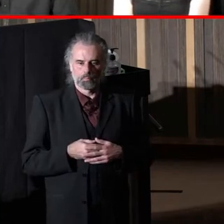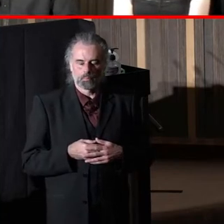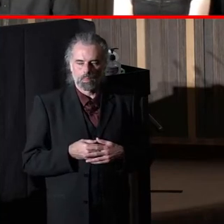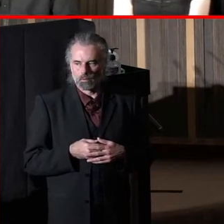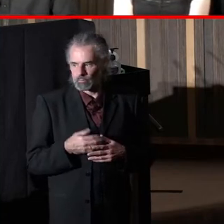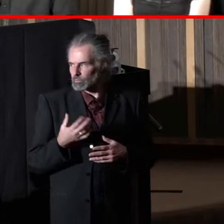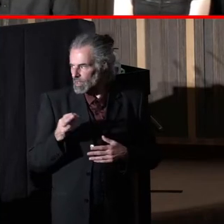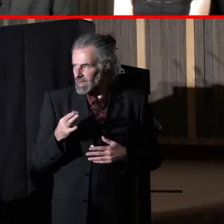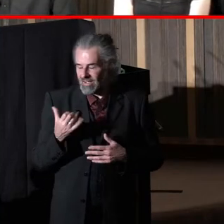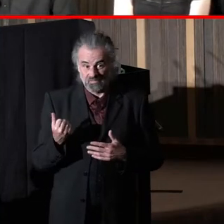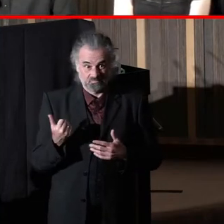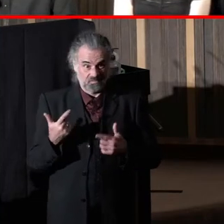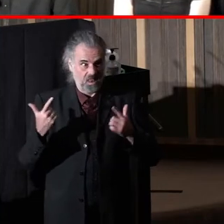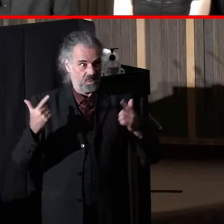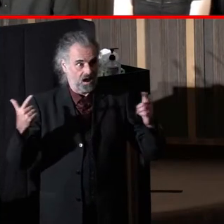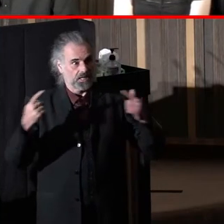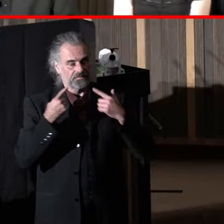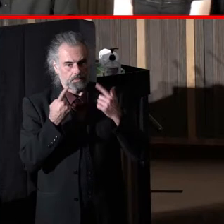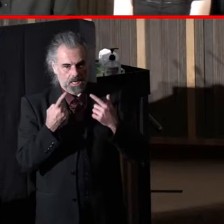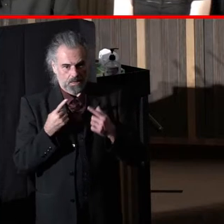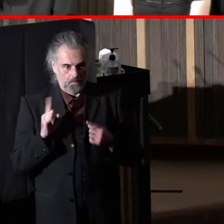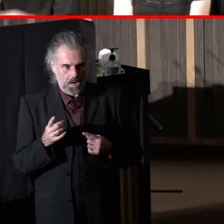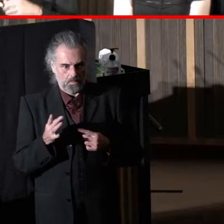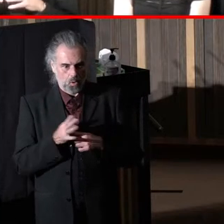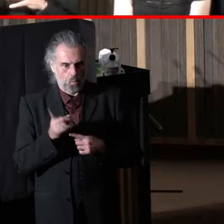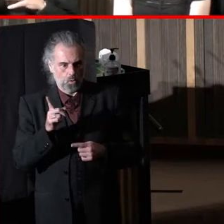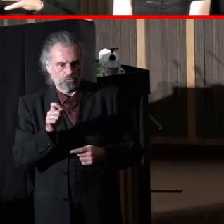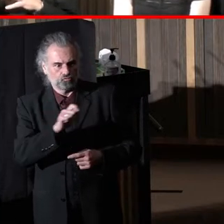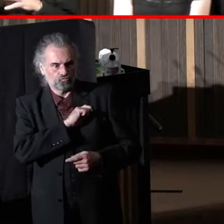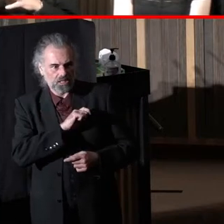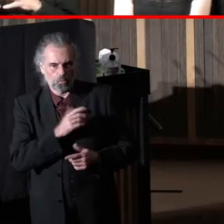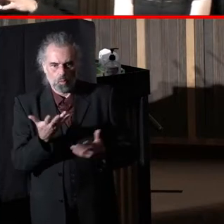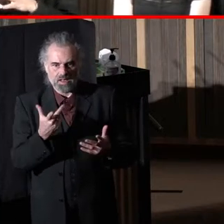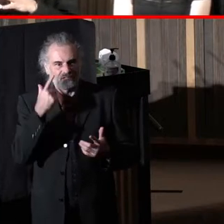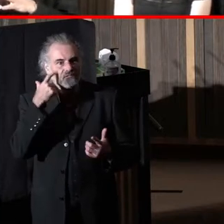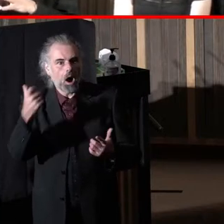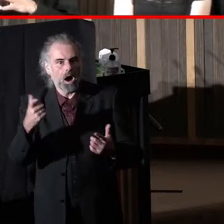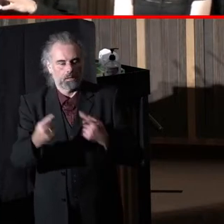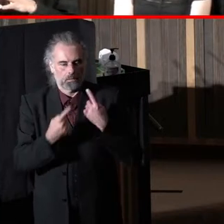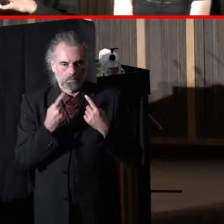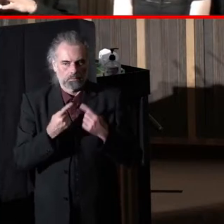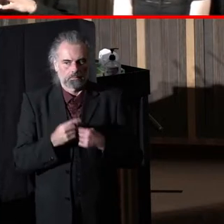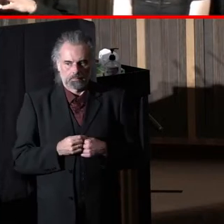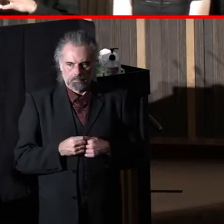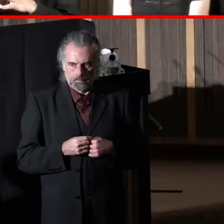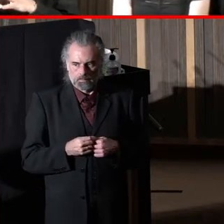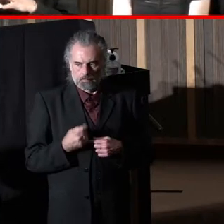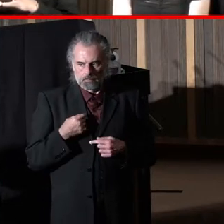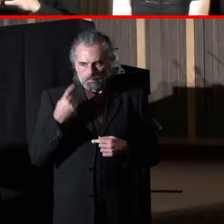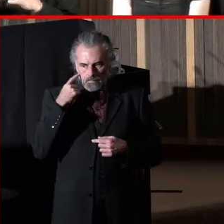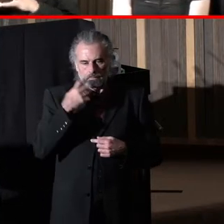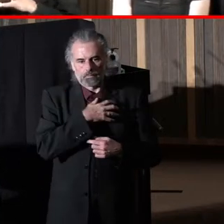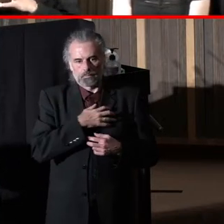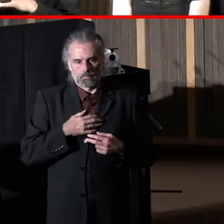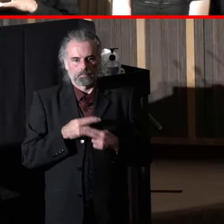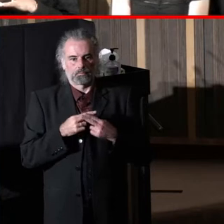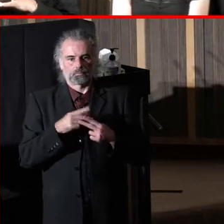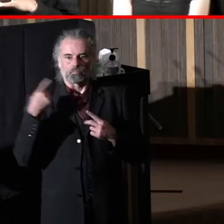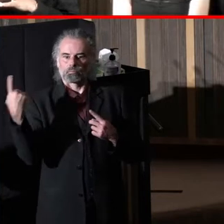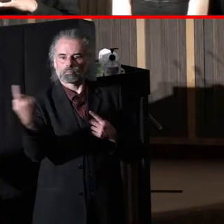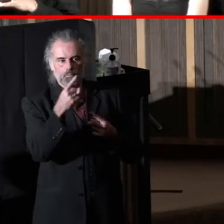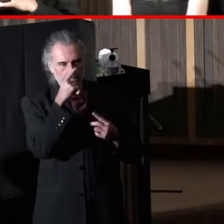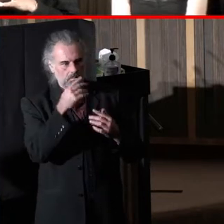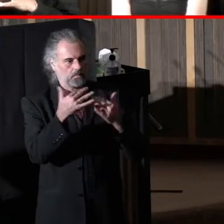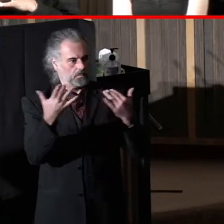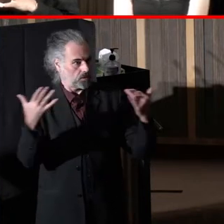information, but the key point is, what would you trust? Where would you look? And that's, I think, the challenge for science and for the